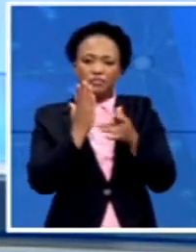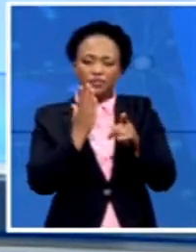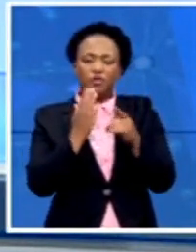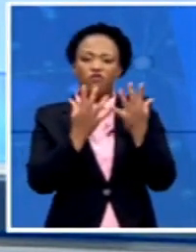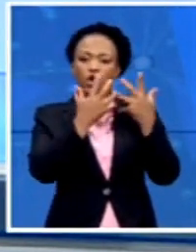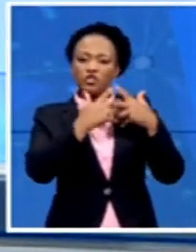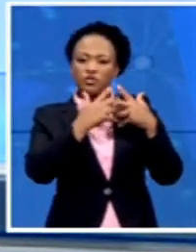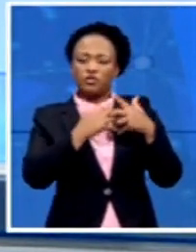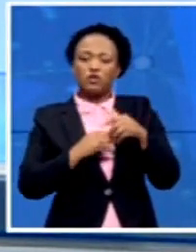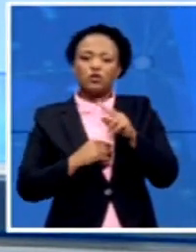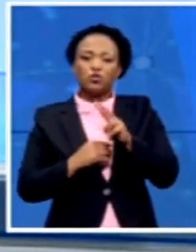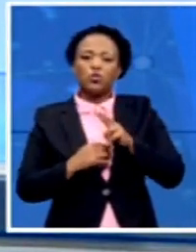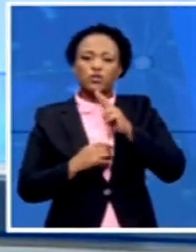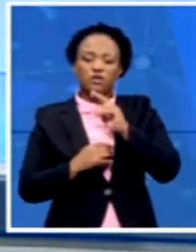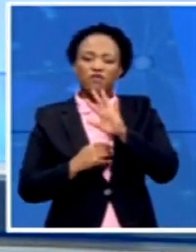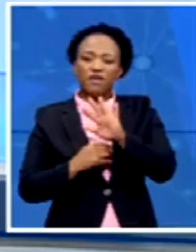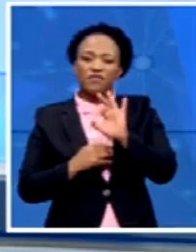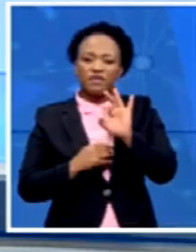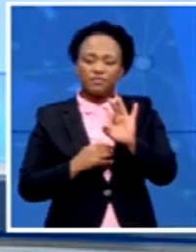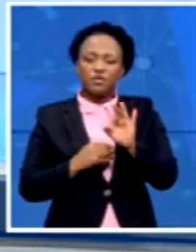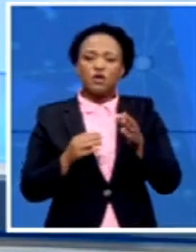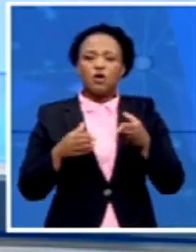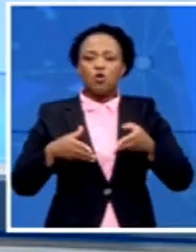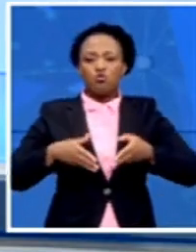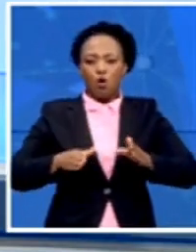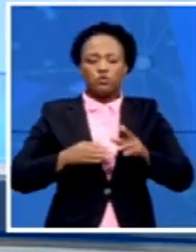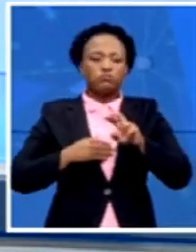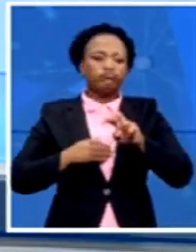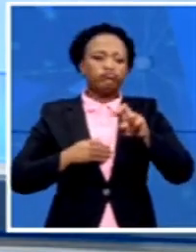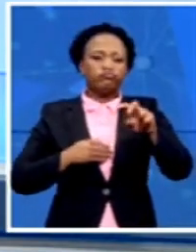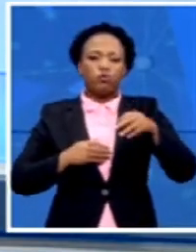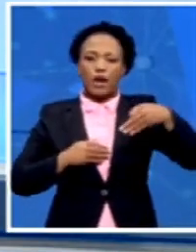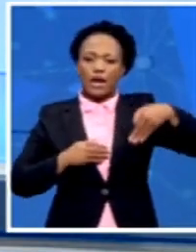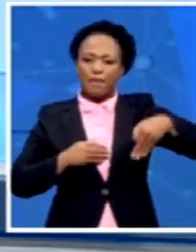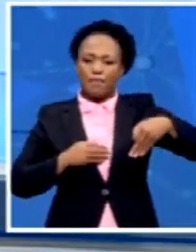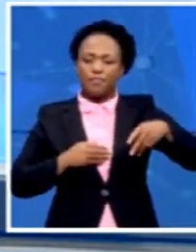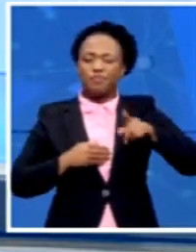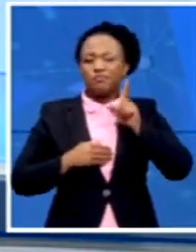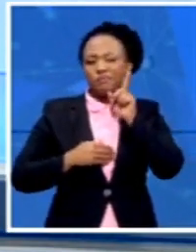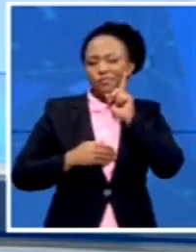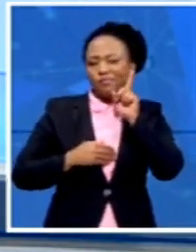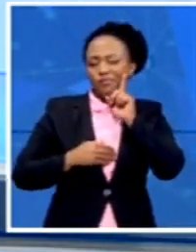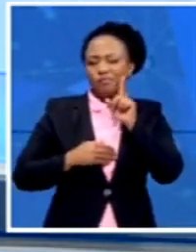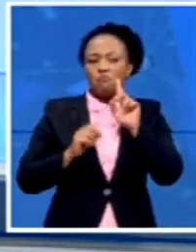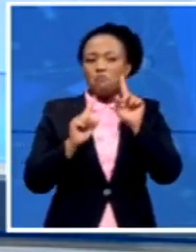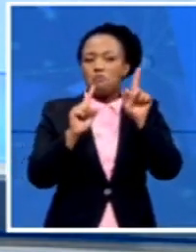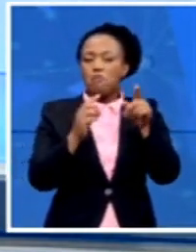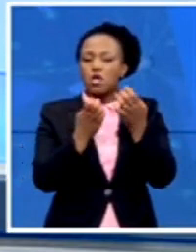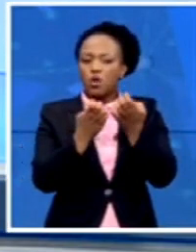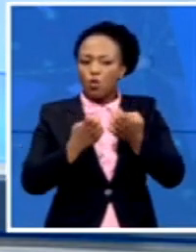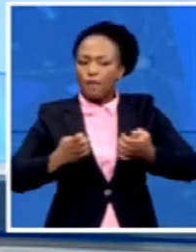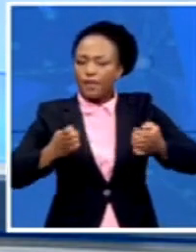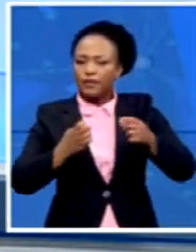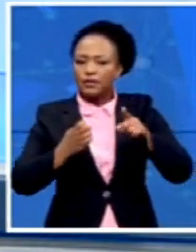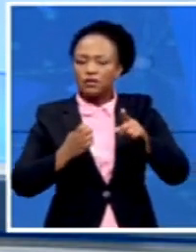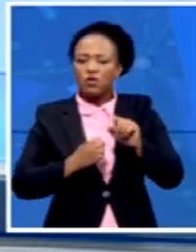2,153-kilometer road trip to Namibia to test the state-of-the-art equipment on their fourth-generation solar car